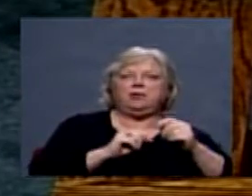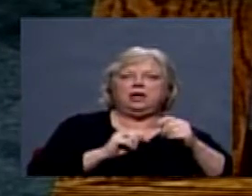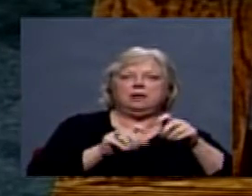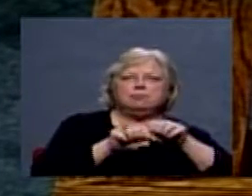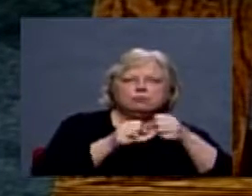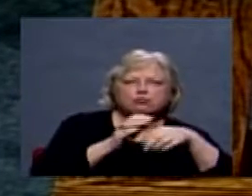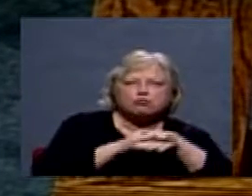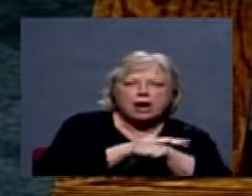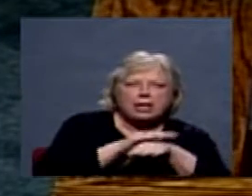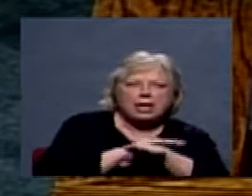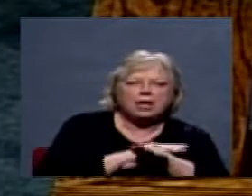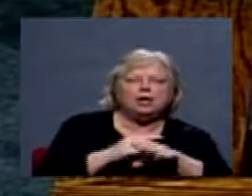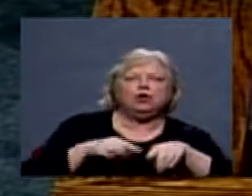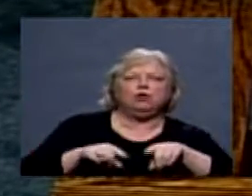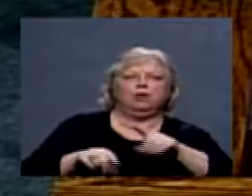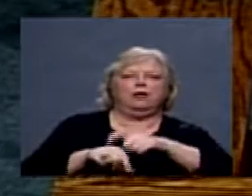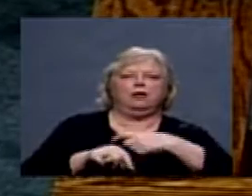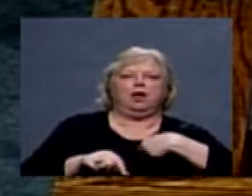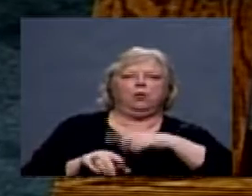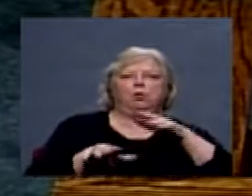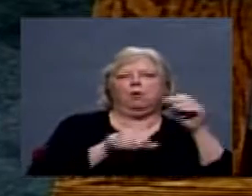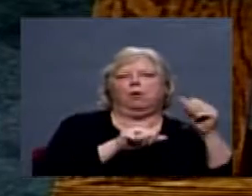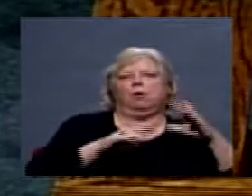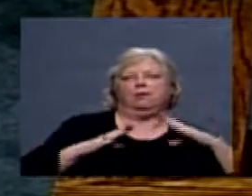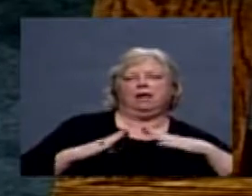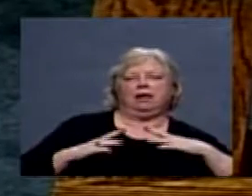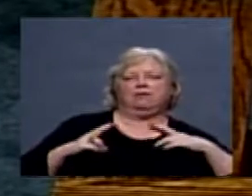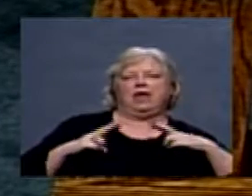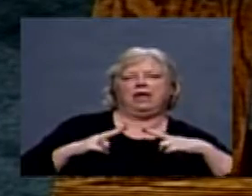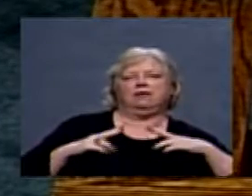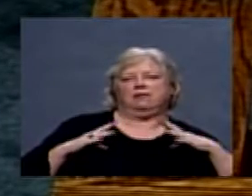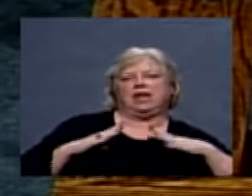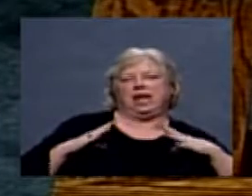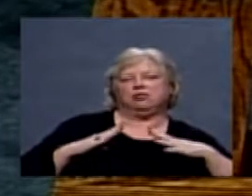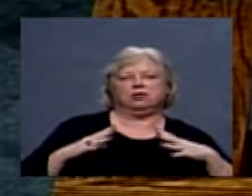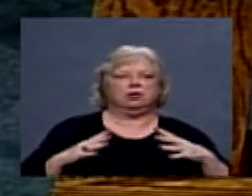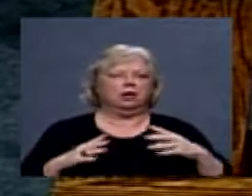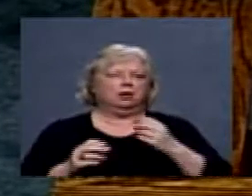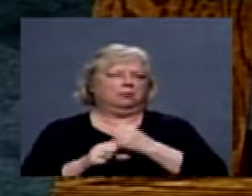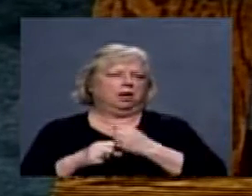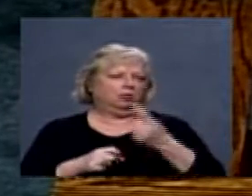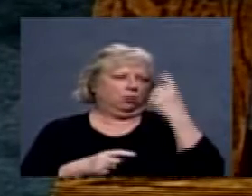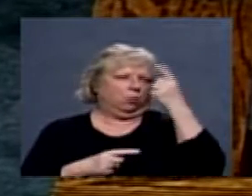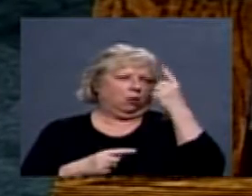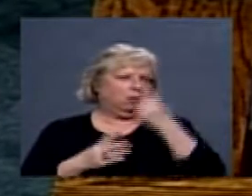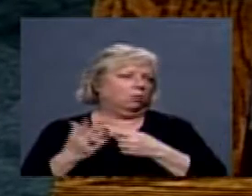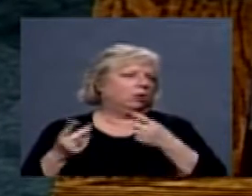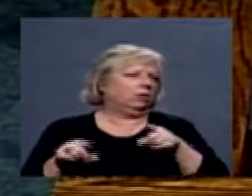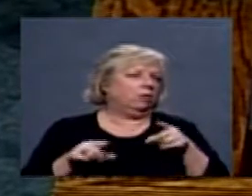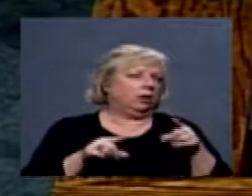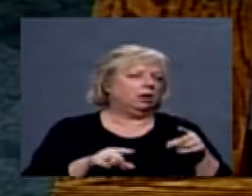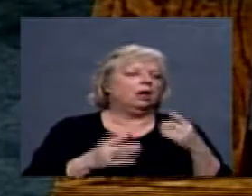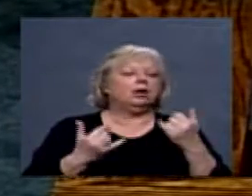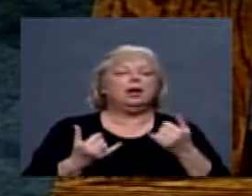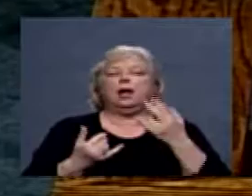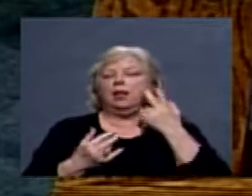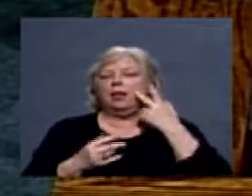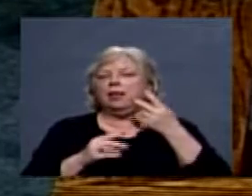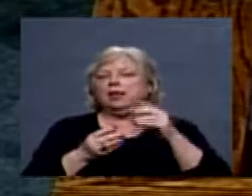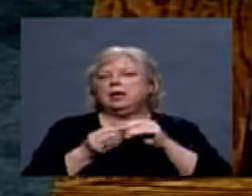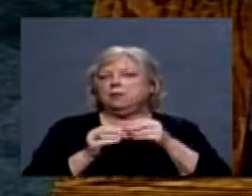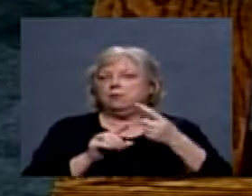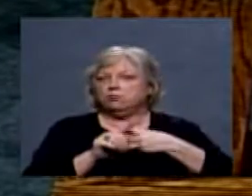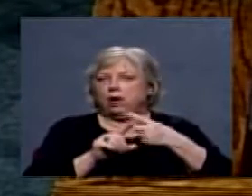away on vacation, which kind of, makes you wonder what's going on now that we're seeing this increase in rental